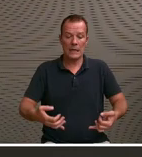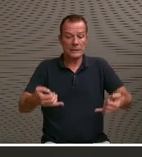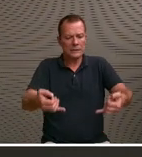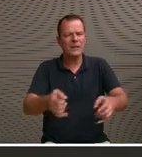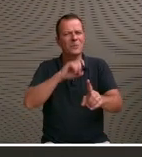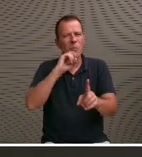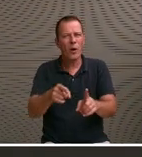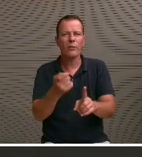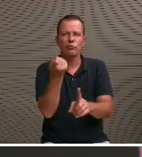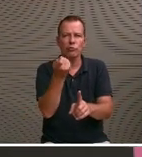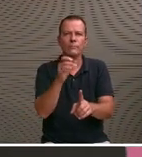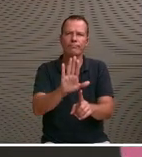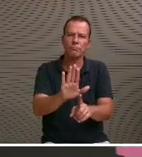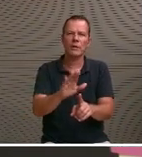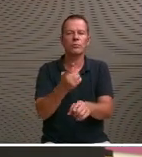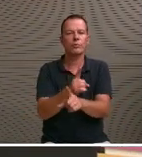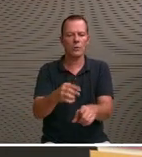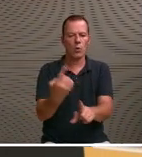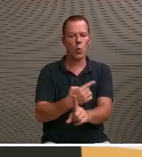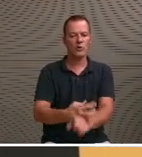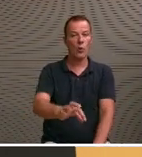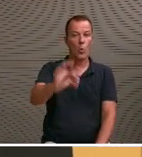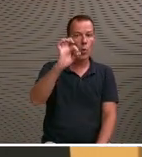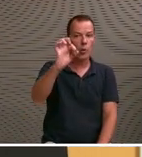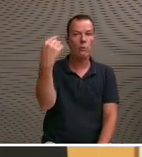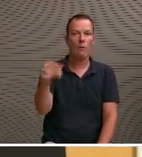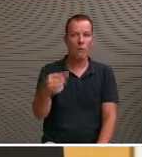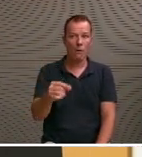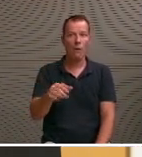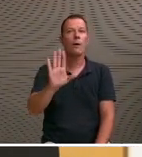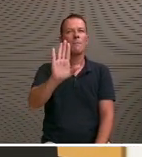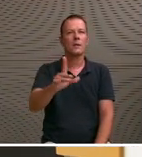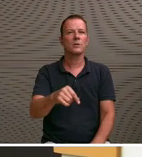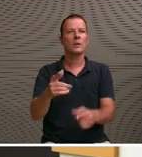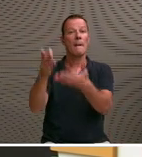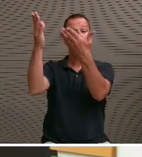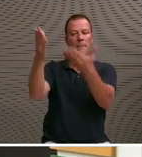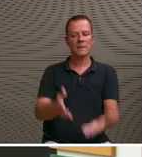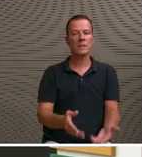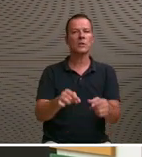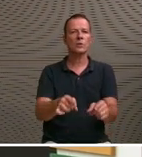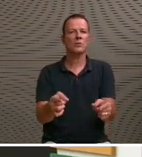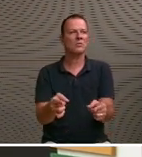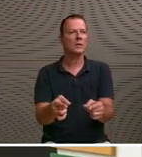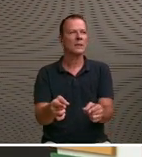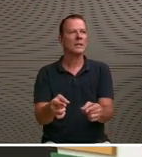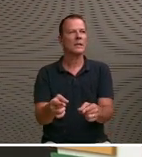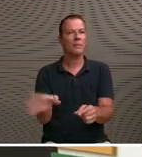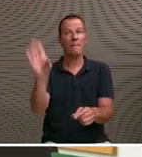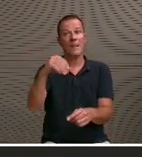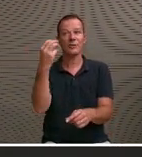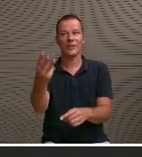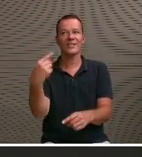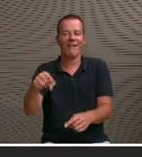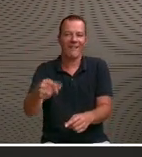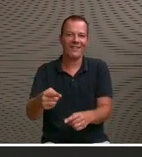because there are 8 things, unfortunately. I mean, a McKinsey presentation that isn't anchored around 3 is normally considered a heresy in my firm, but I'm afraid on this occasion